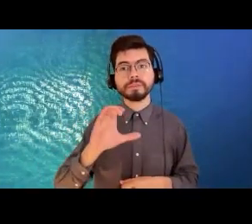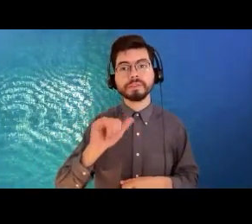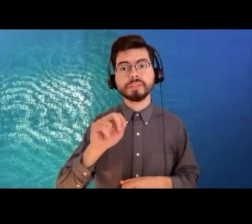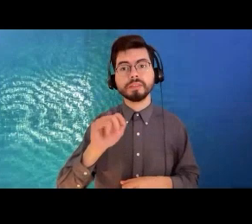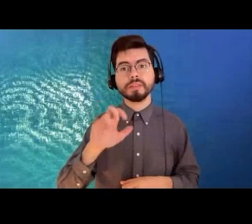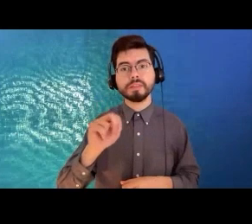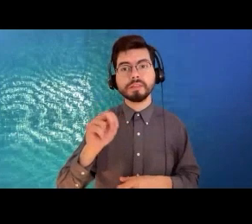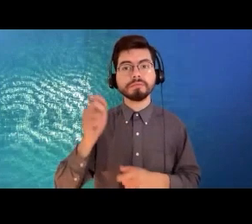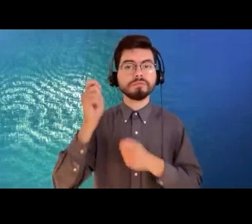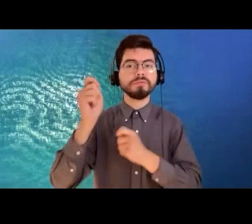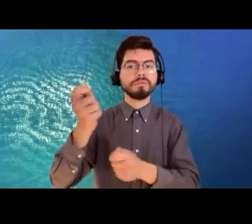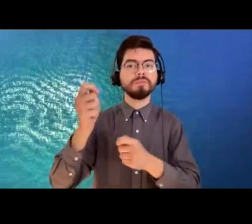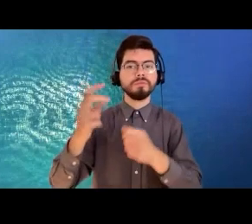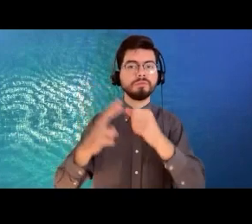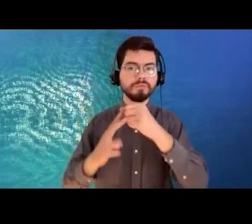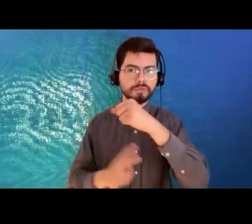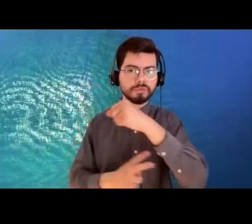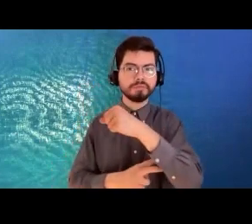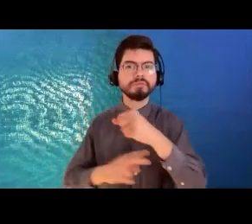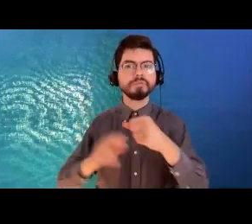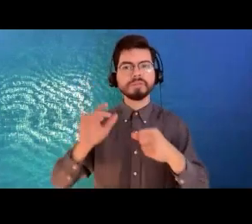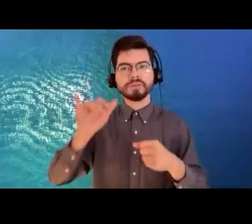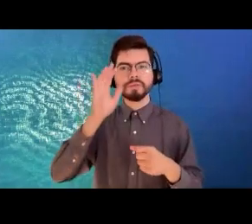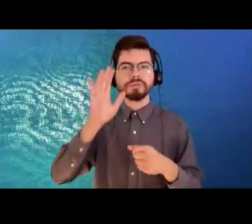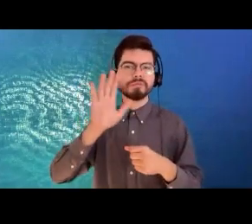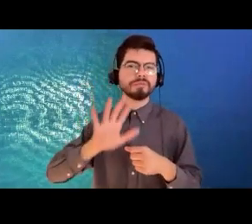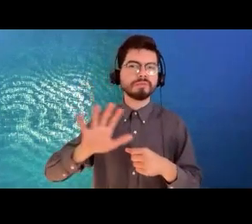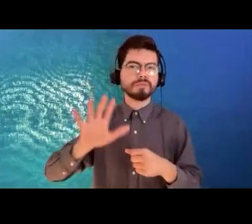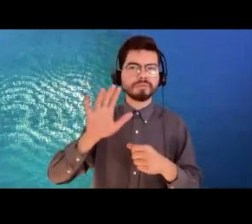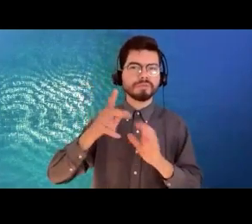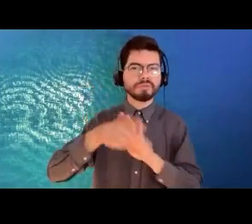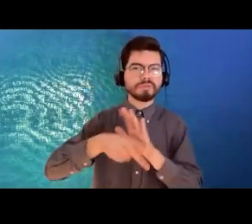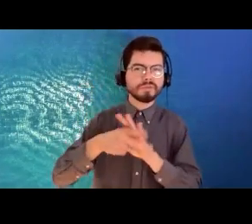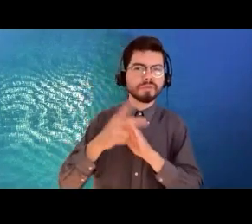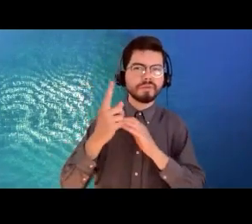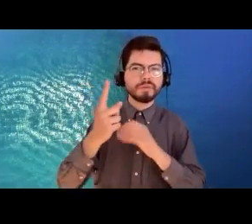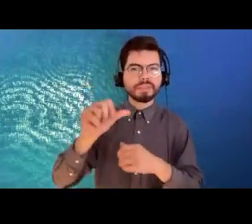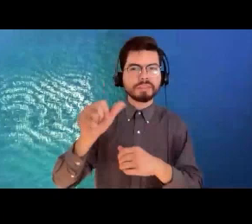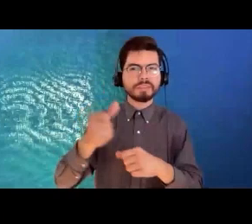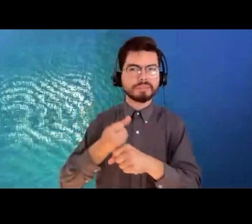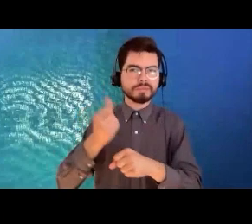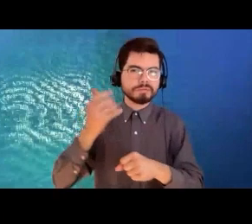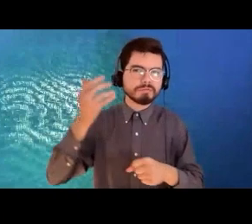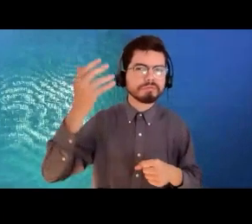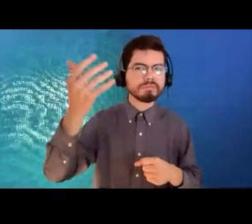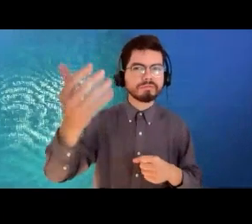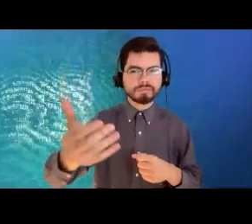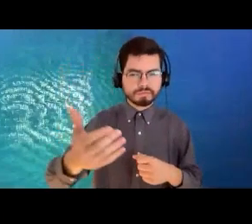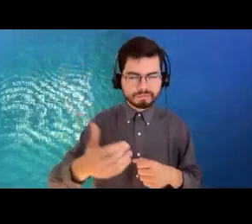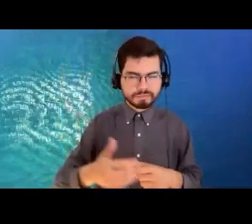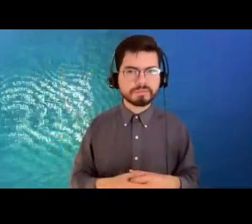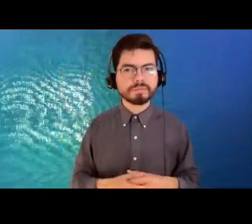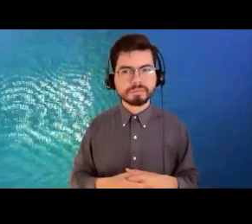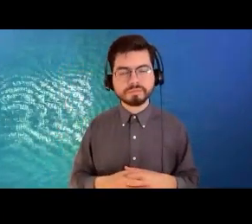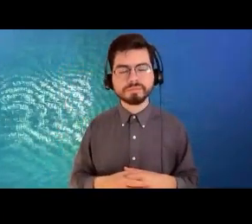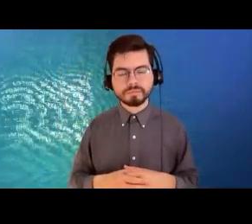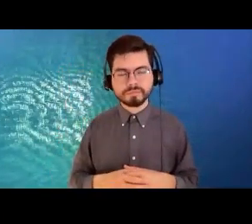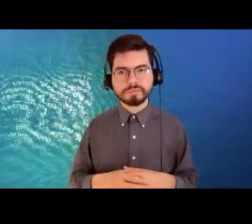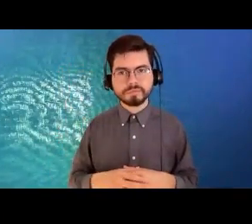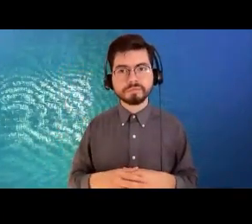probably a decade out from implementation of a phase 1. But looking at those same issues, widening the road to